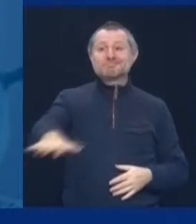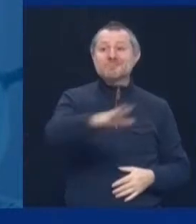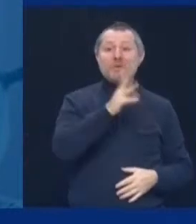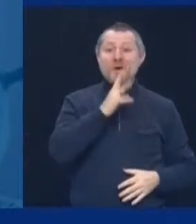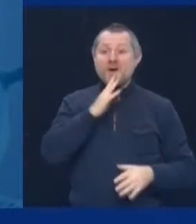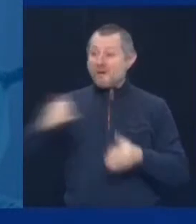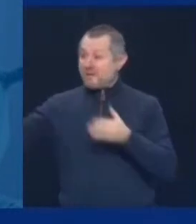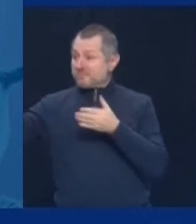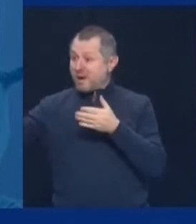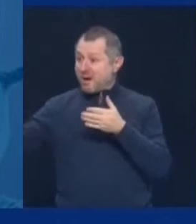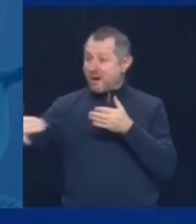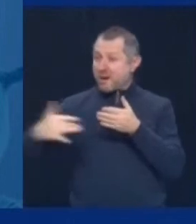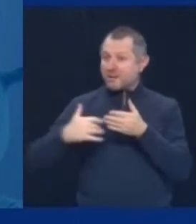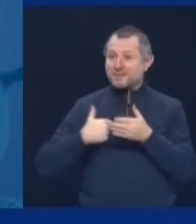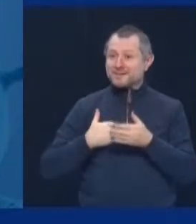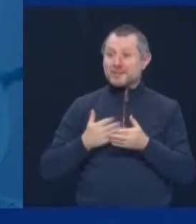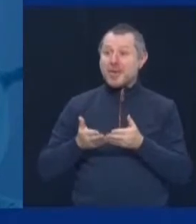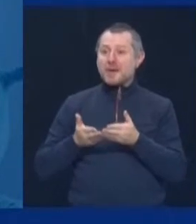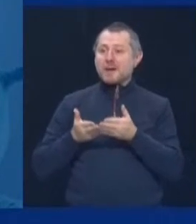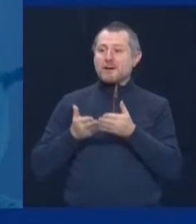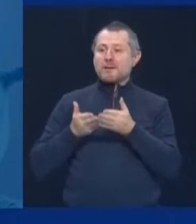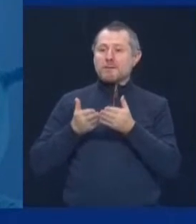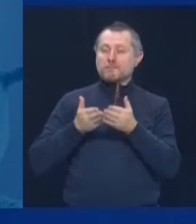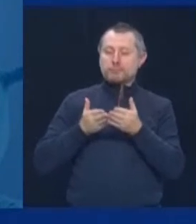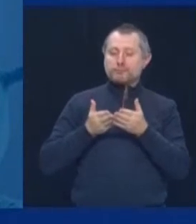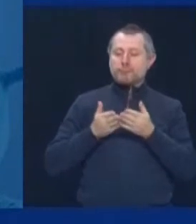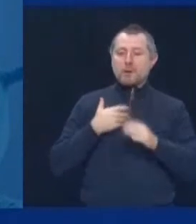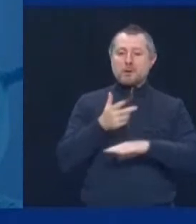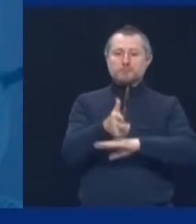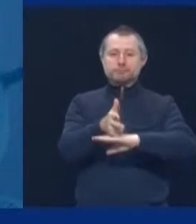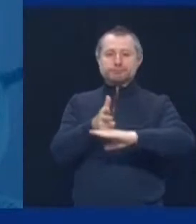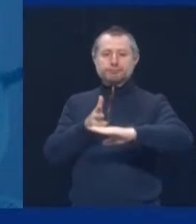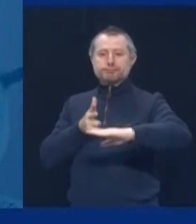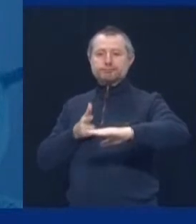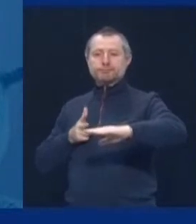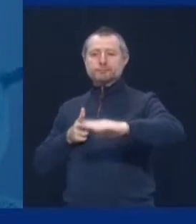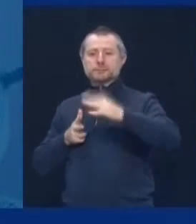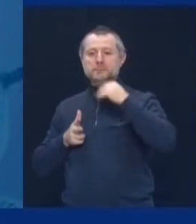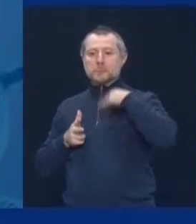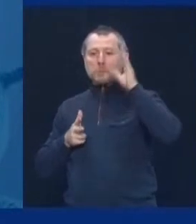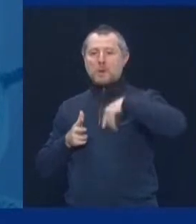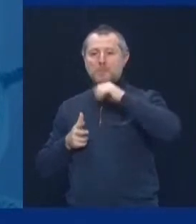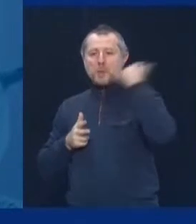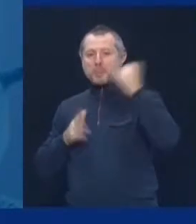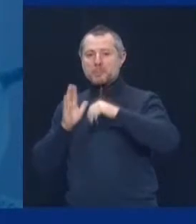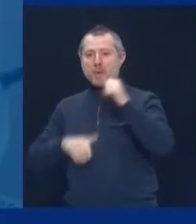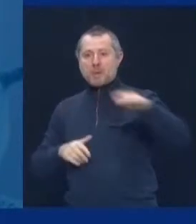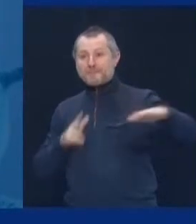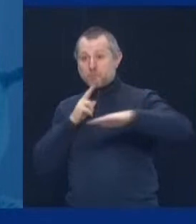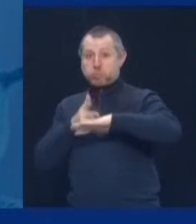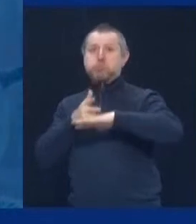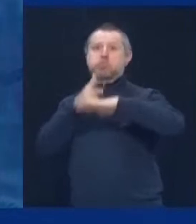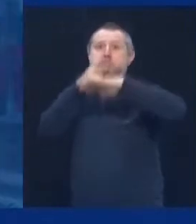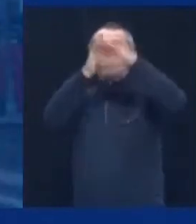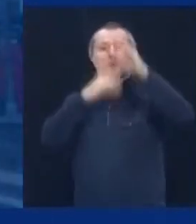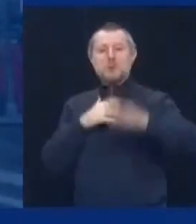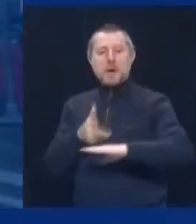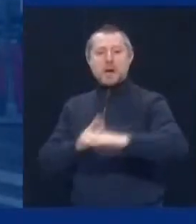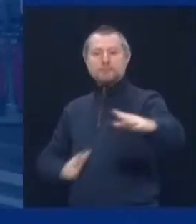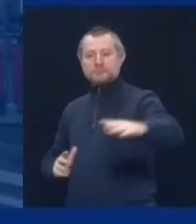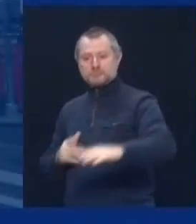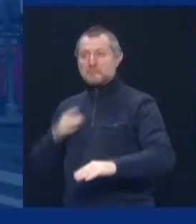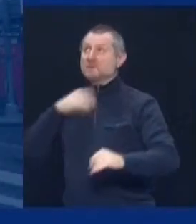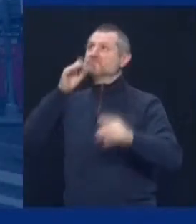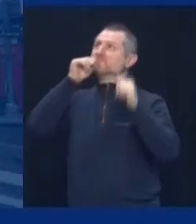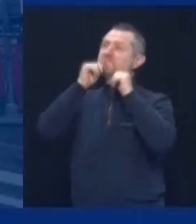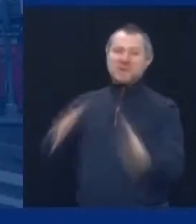better than almost any state in the nation. God bless New Yorkers. I believe in New Yorkers, and that's